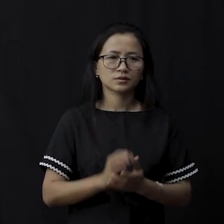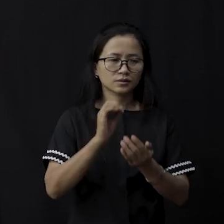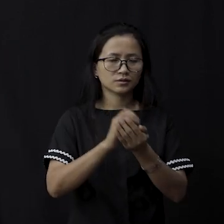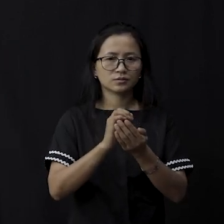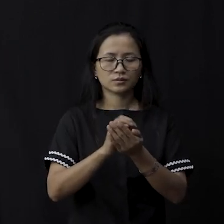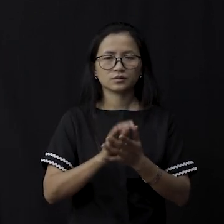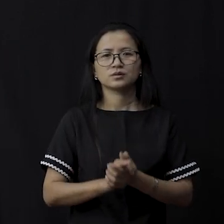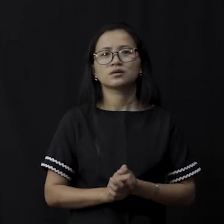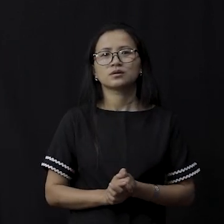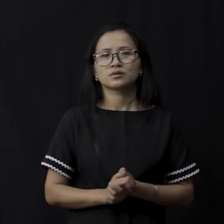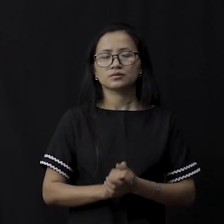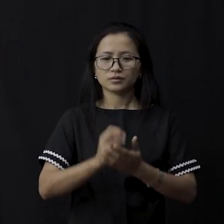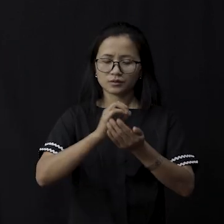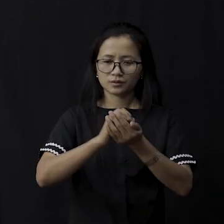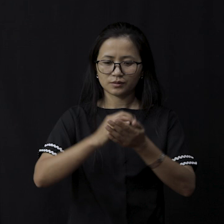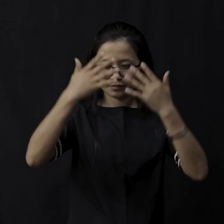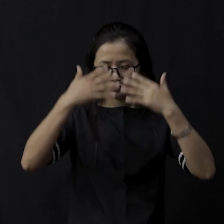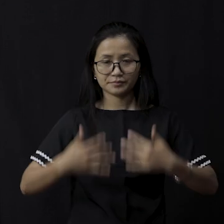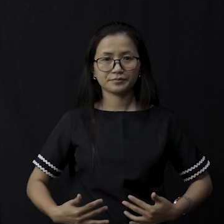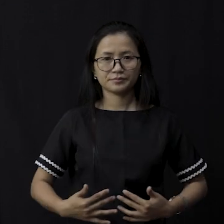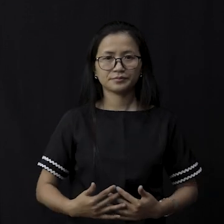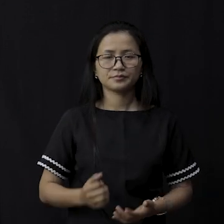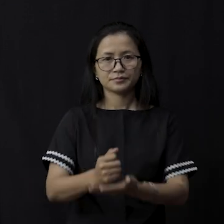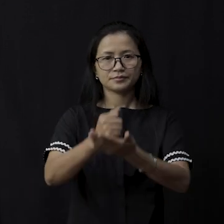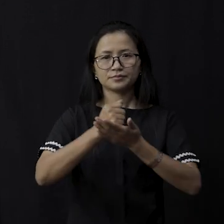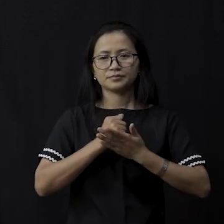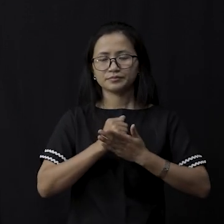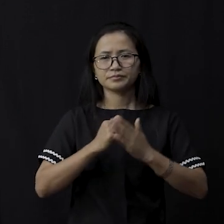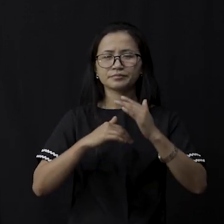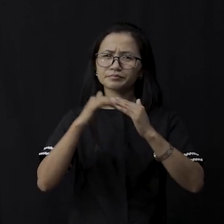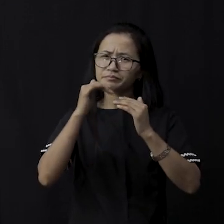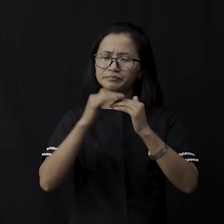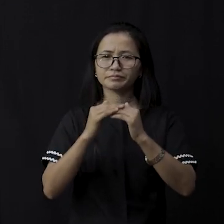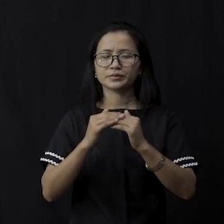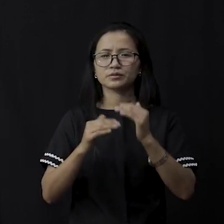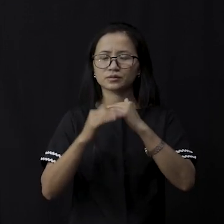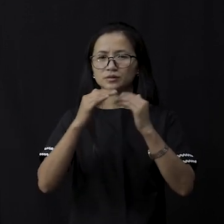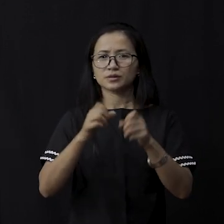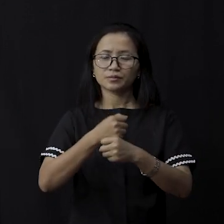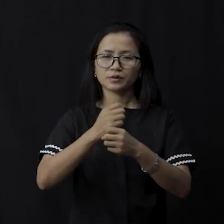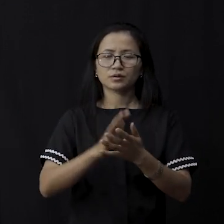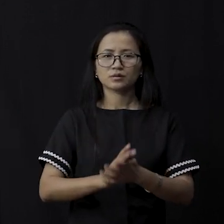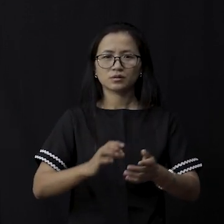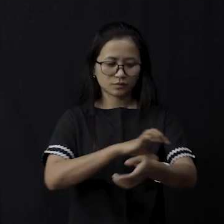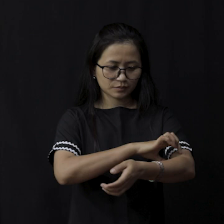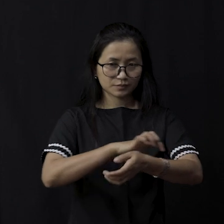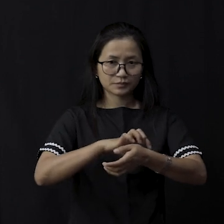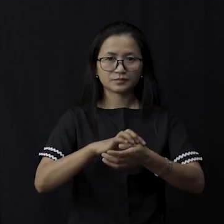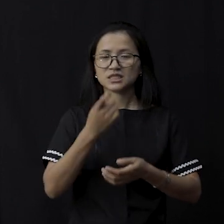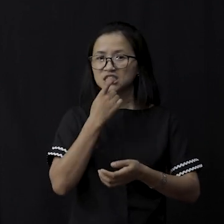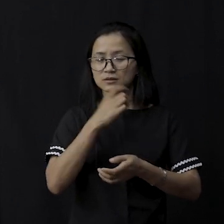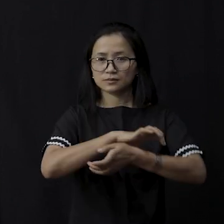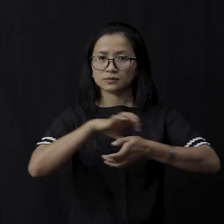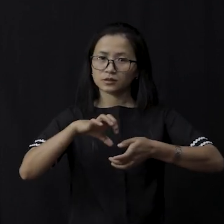maintenance. They maintain our body, okay, and help build our bones and teeth. Our bones needs a different type